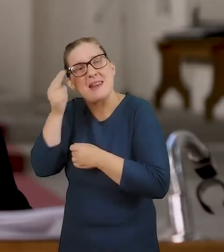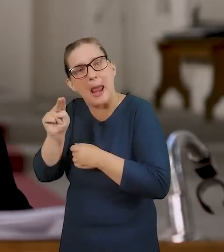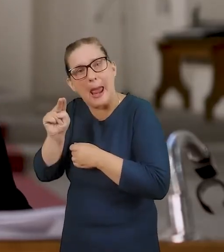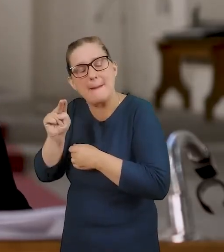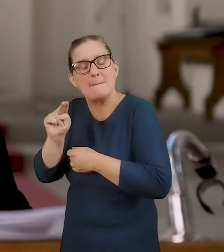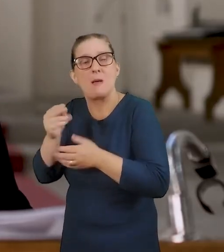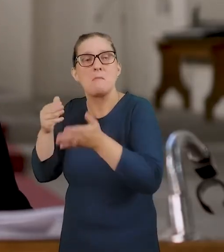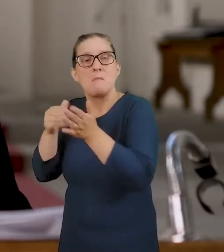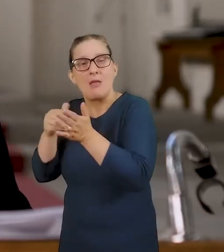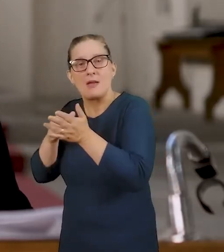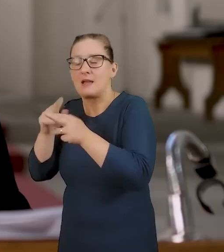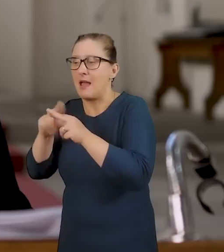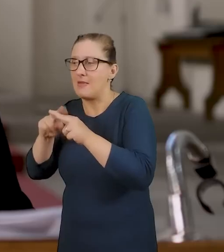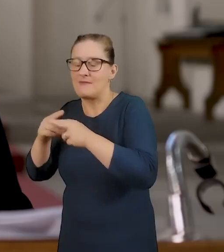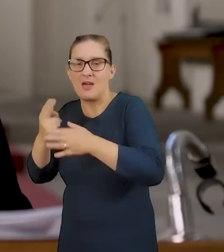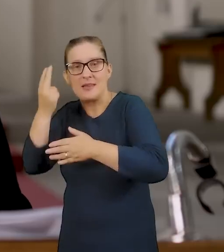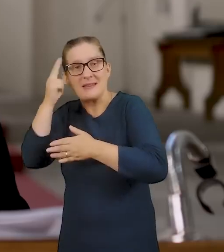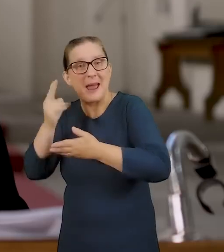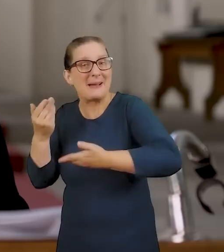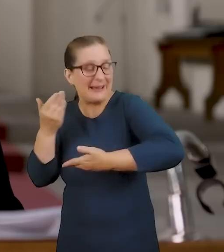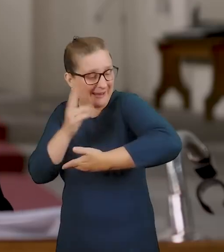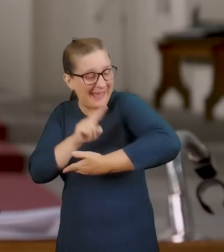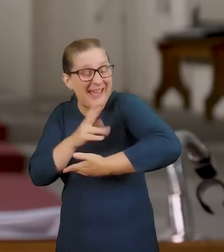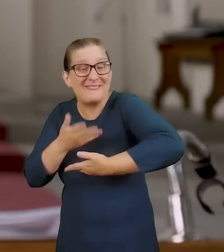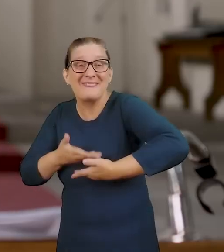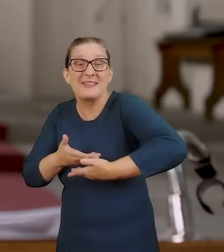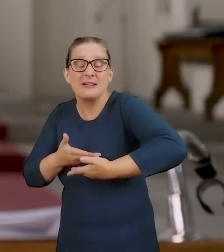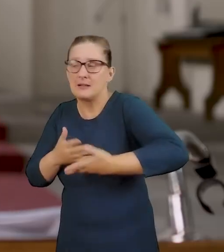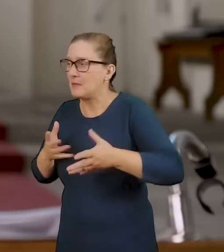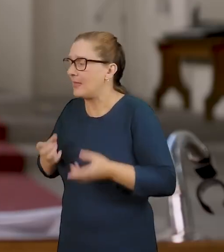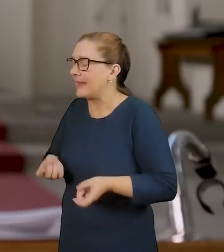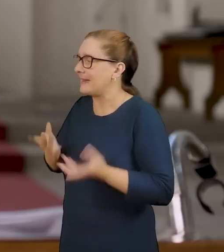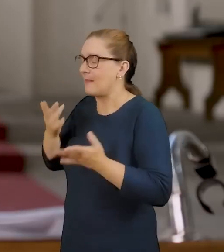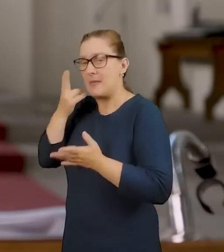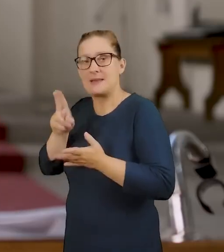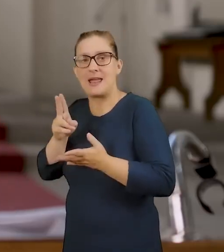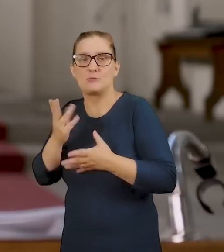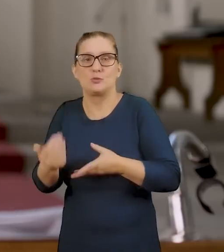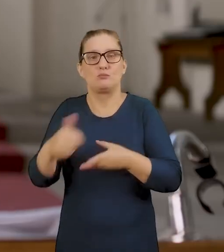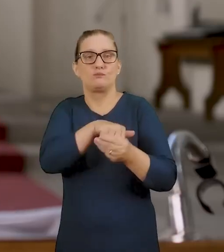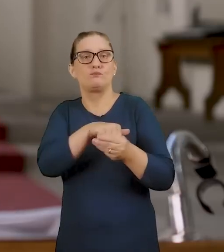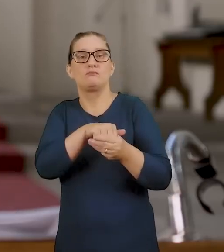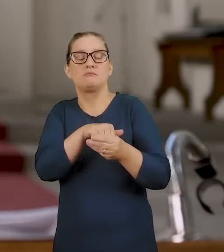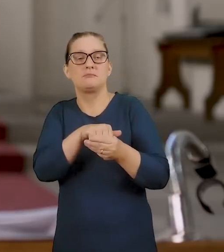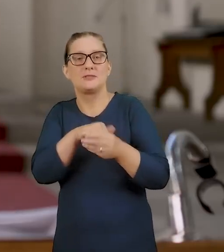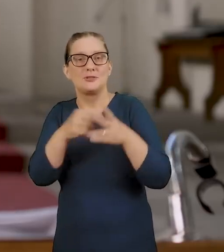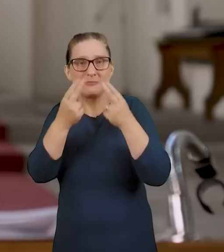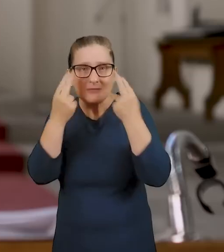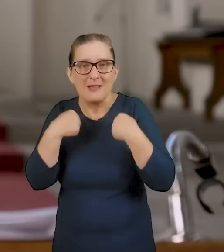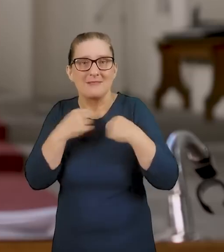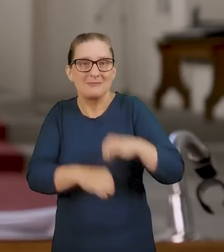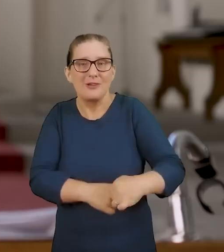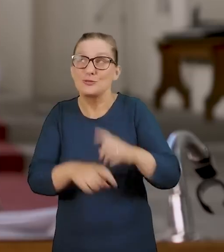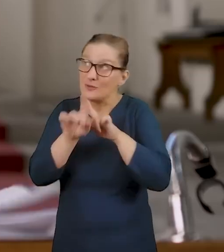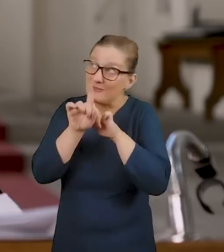Even their birth name, even the name that their mothers and fathers gave to them in order to follow Jesus.